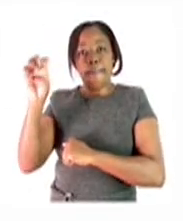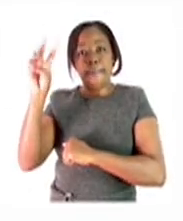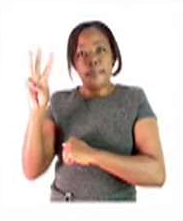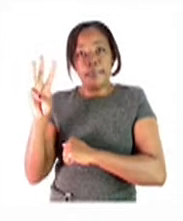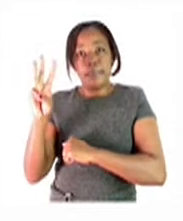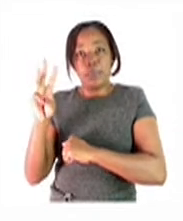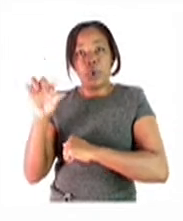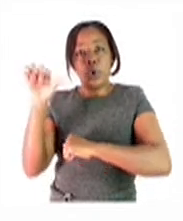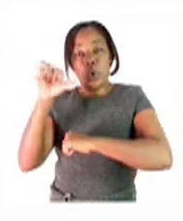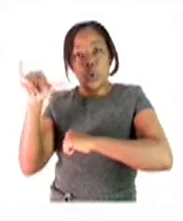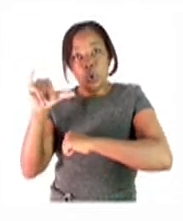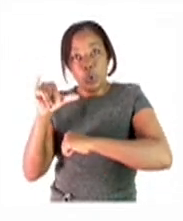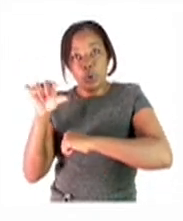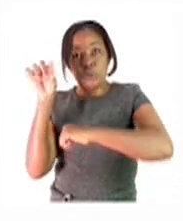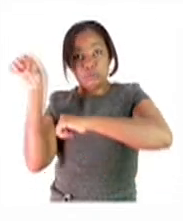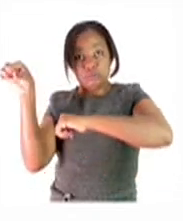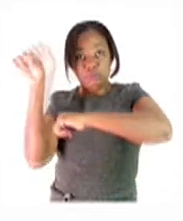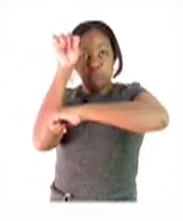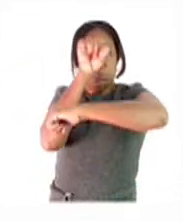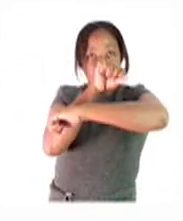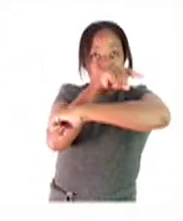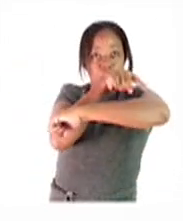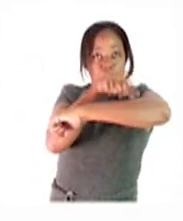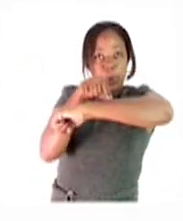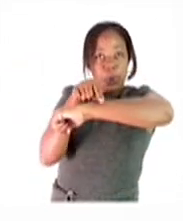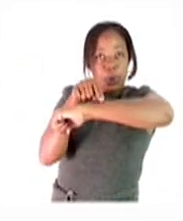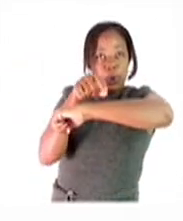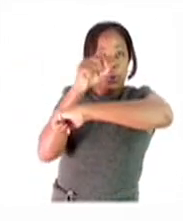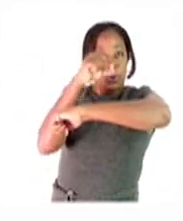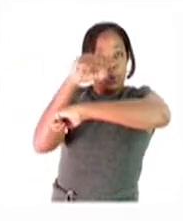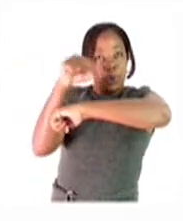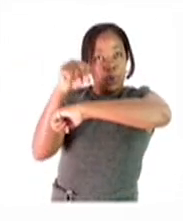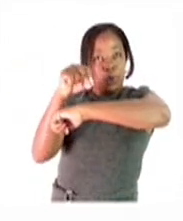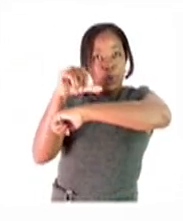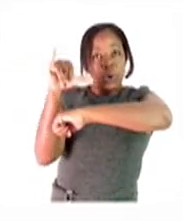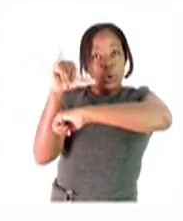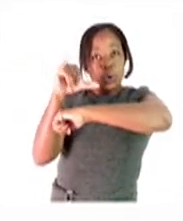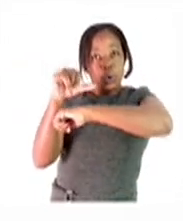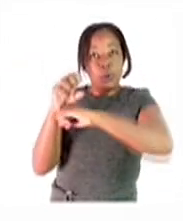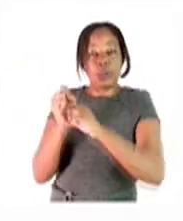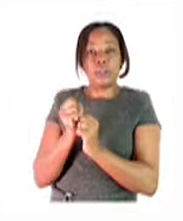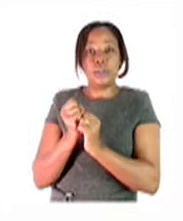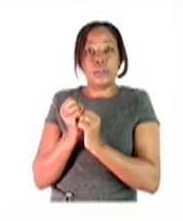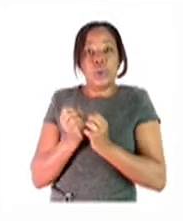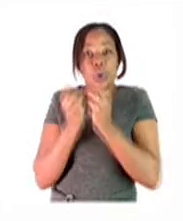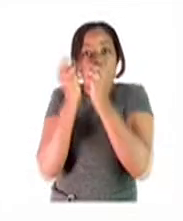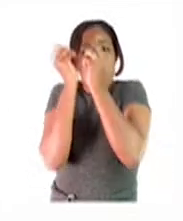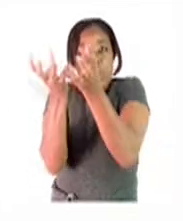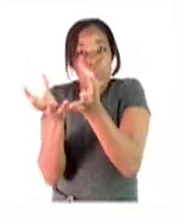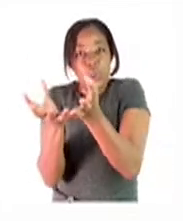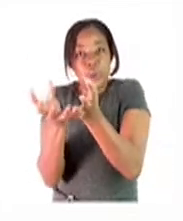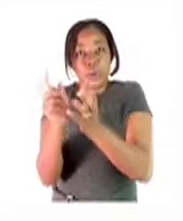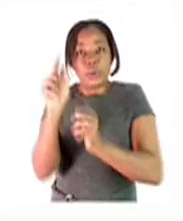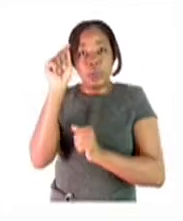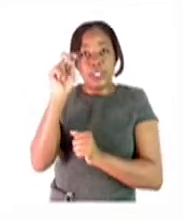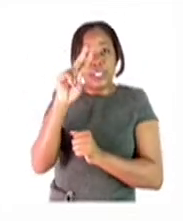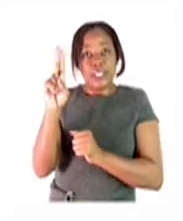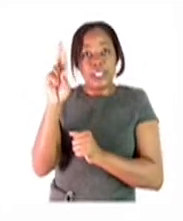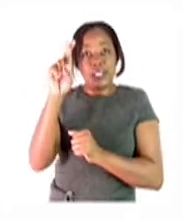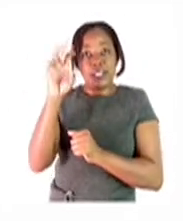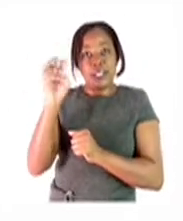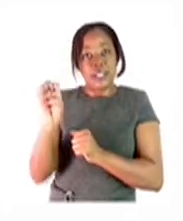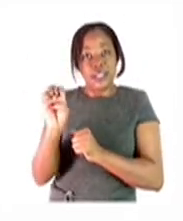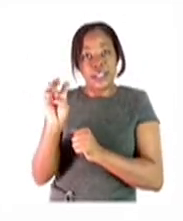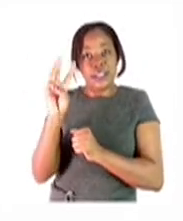I throw to you, you throw to me. Therefore, it is through. Through. Okay. Then you continue with number 3.